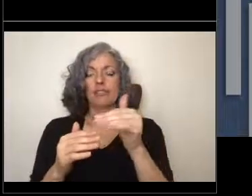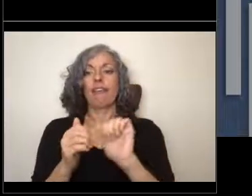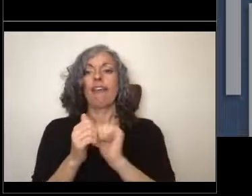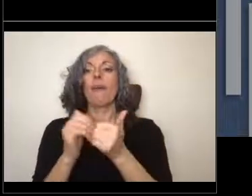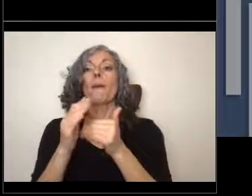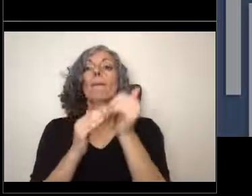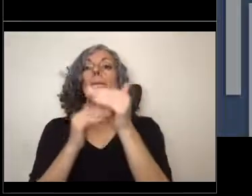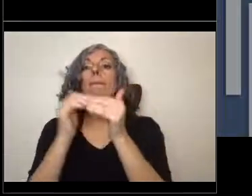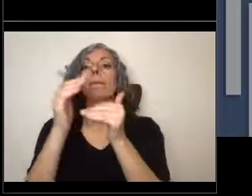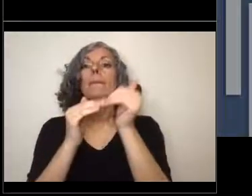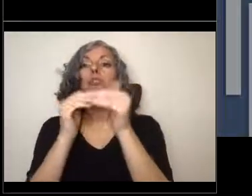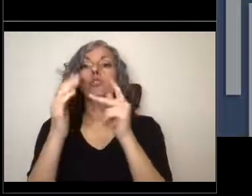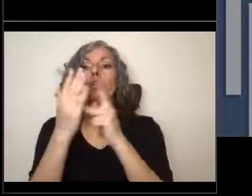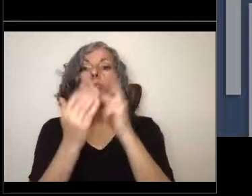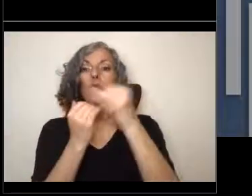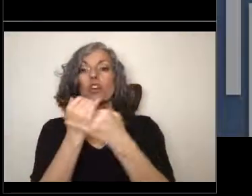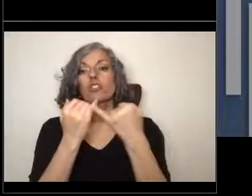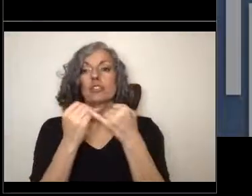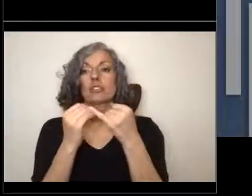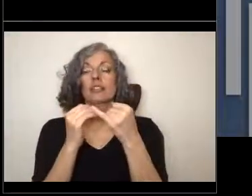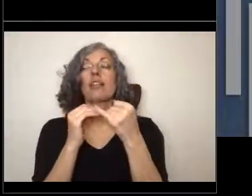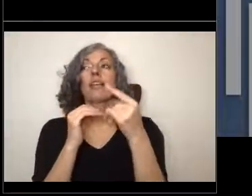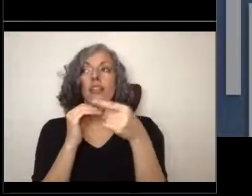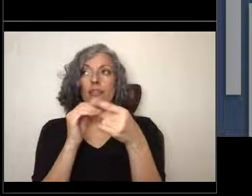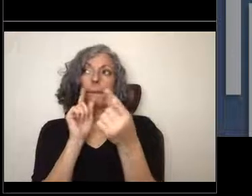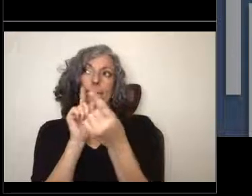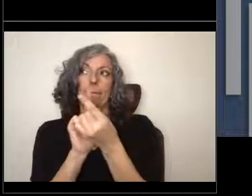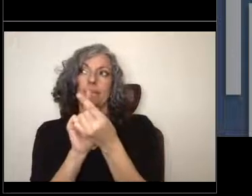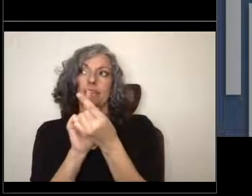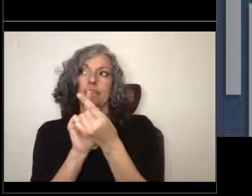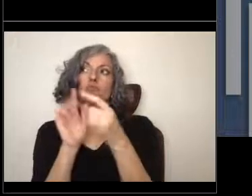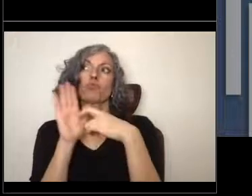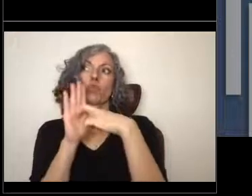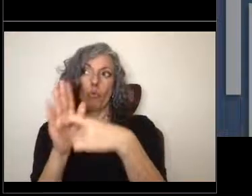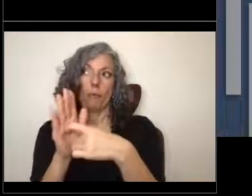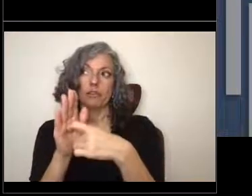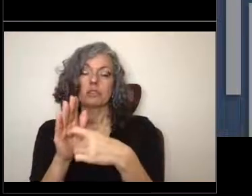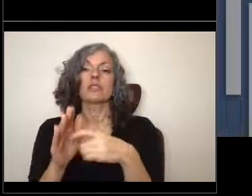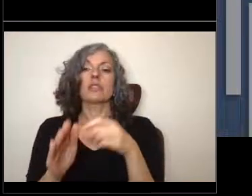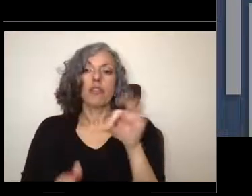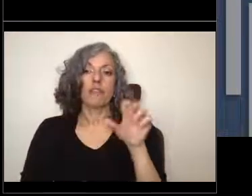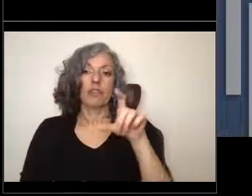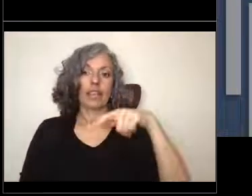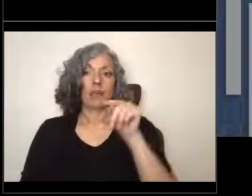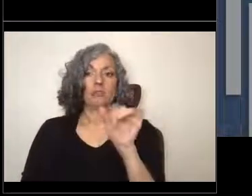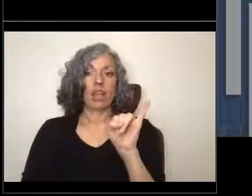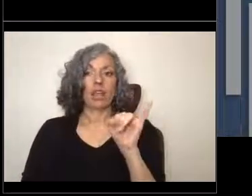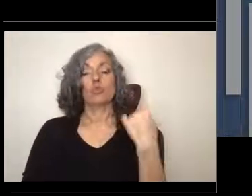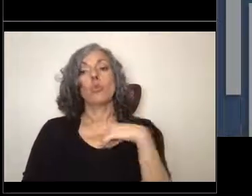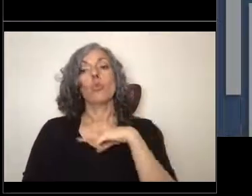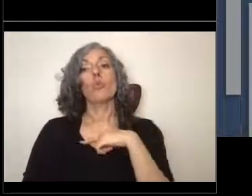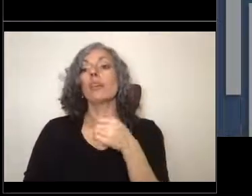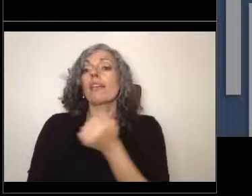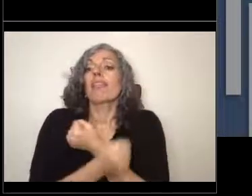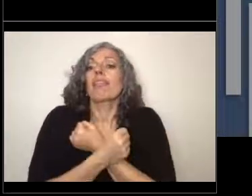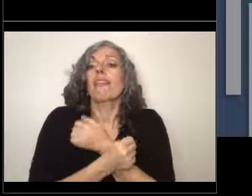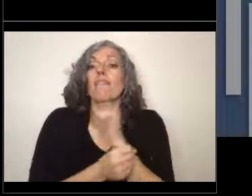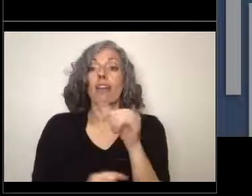meet all the requirements of CAPTI. So we would love to have that partnership and conversation with you.